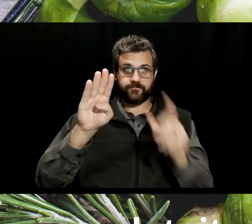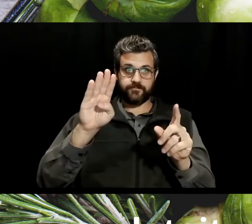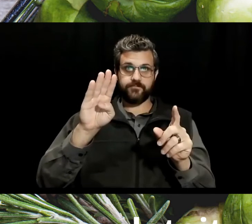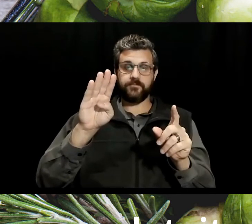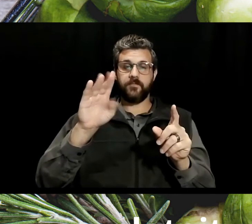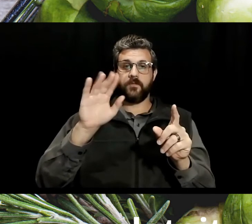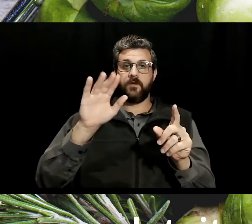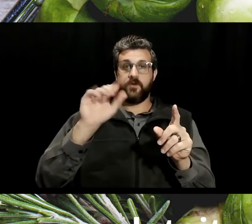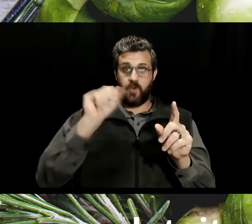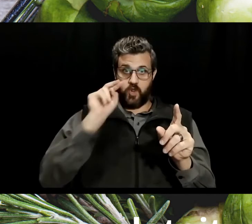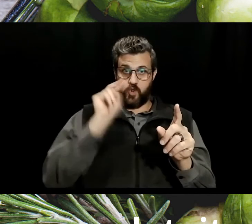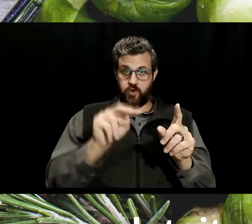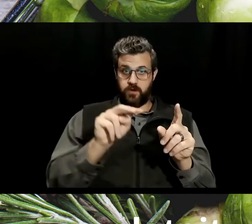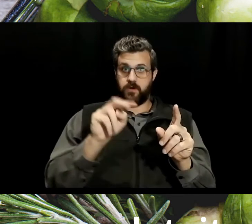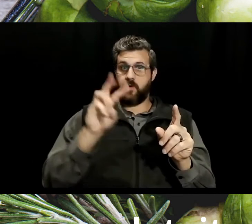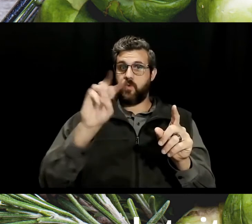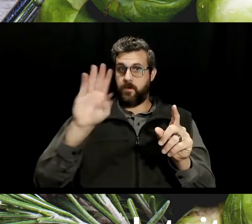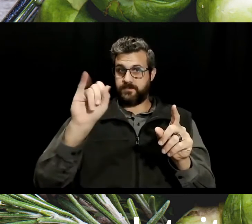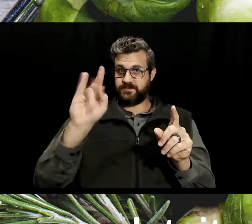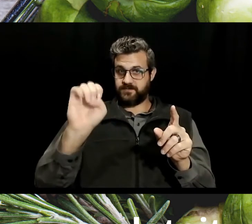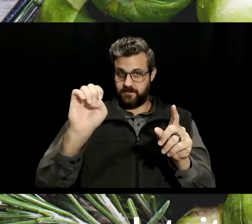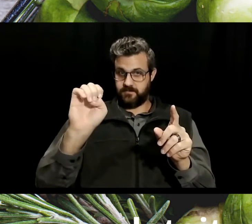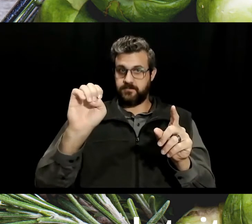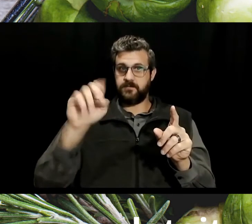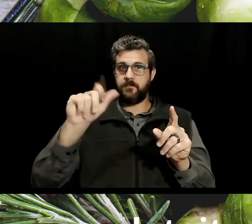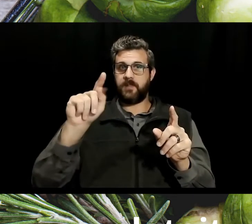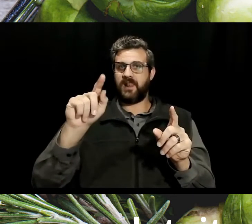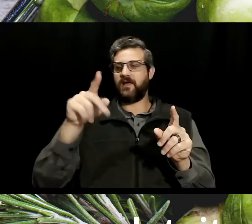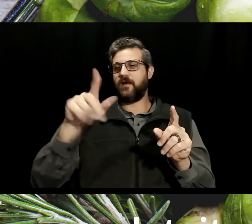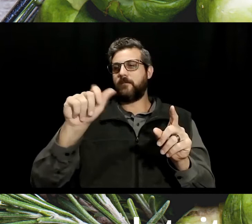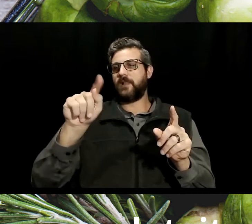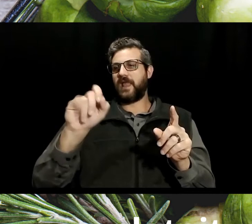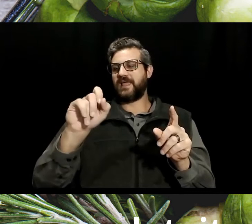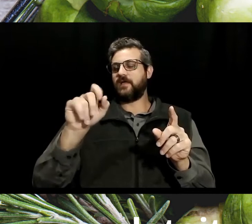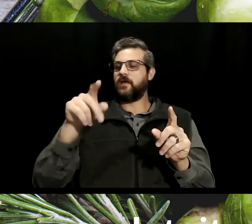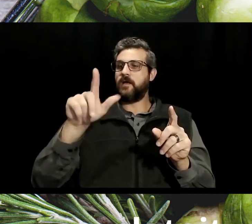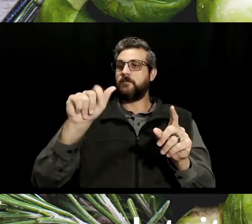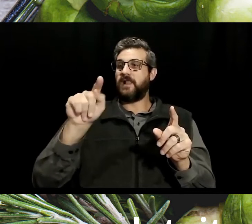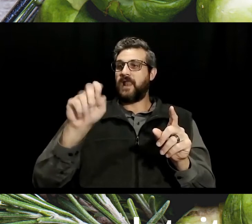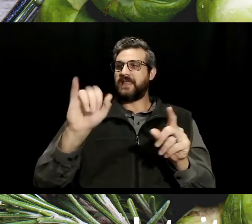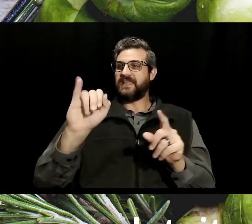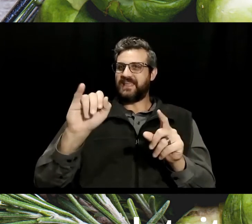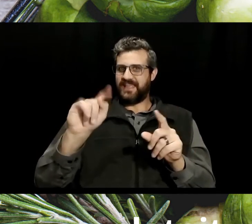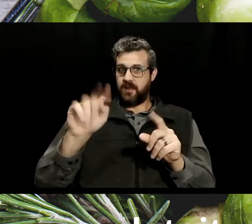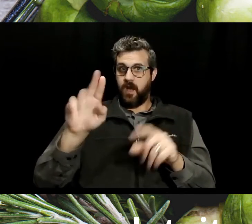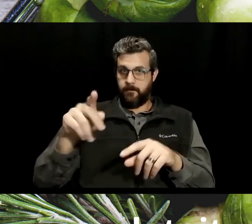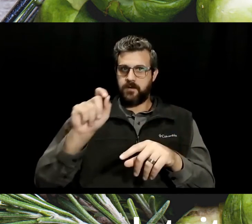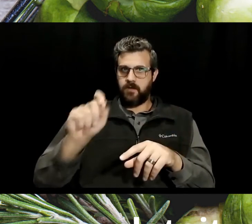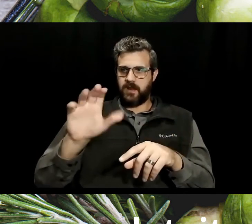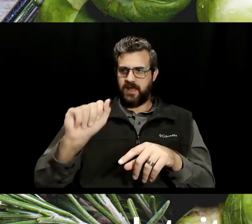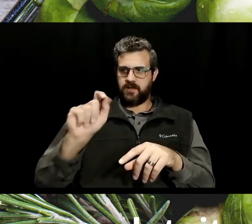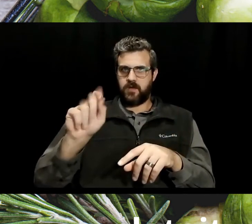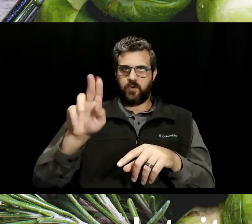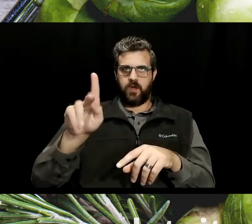platedup.ca.uky.edu. You can like us and follow us on Facebook as well as Instagram and Twitter. And then if you visit YouTube, which I don't have on this slide,